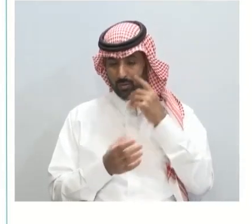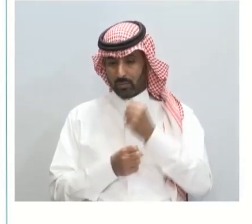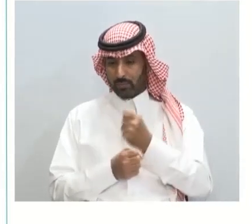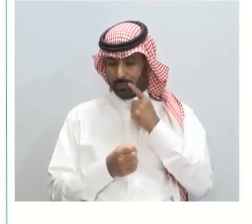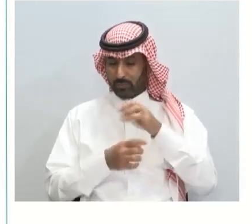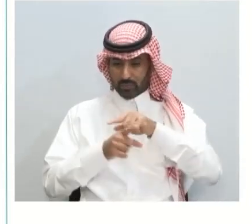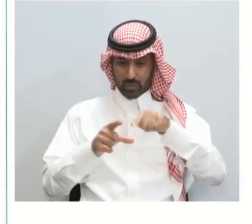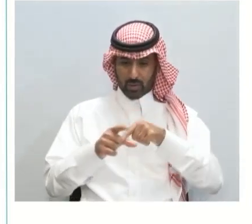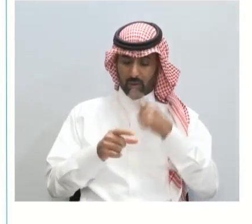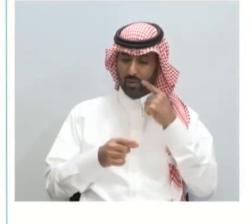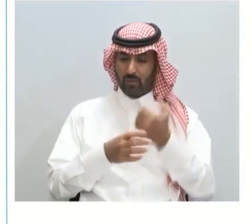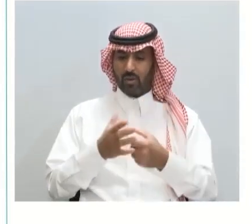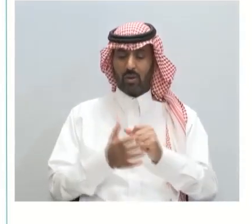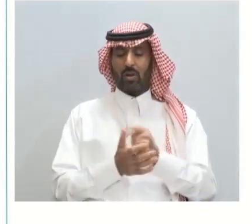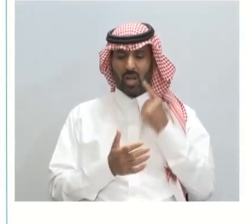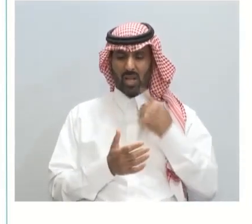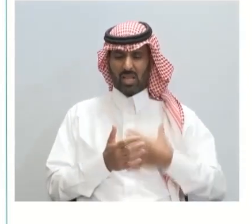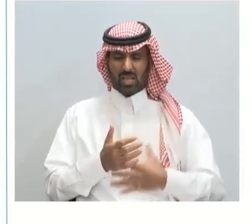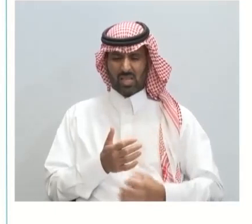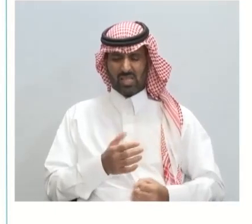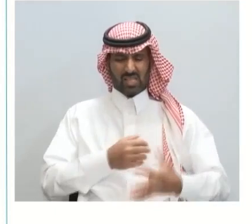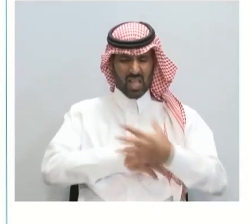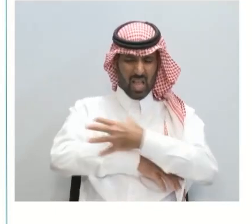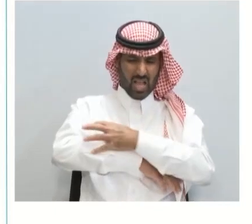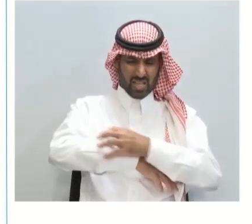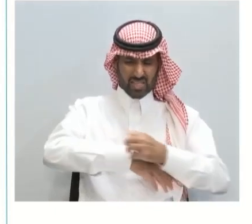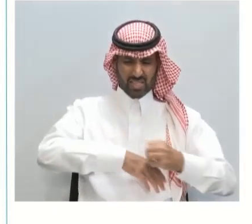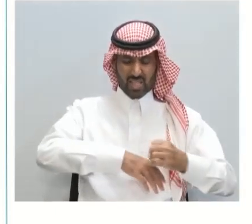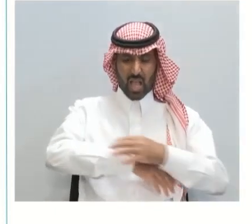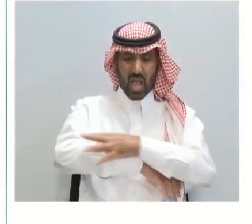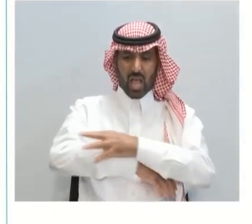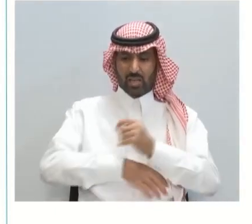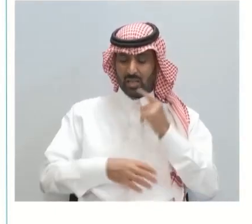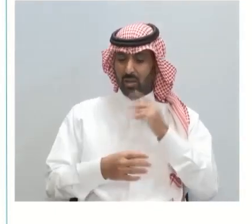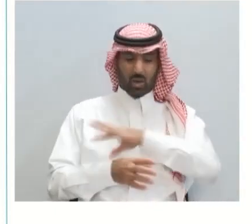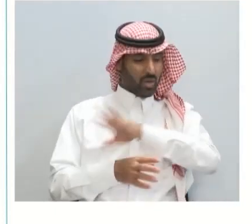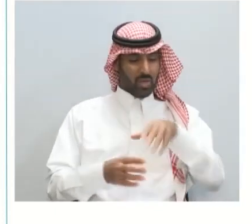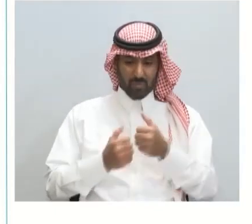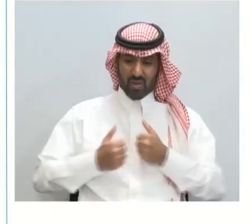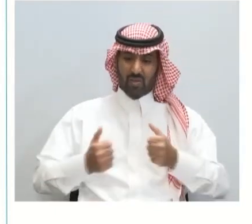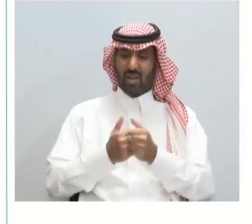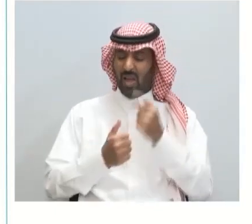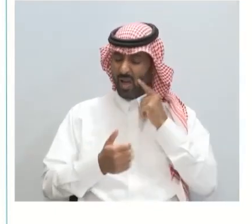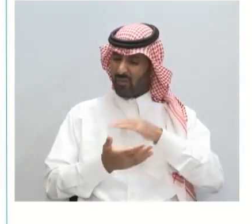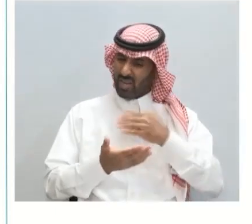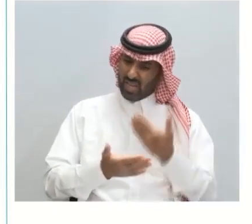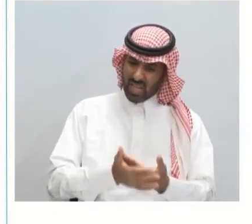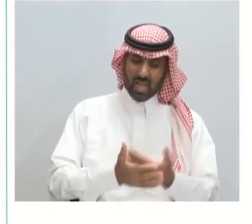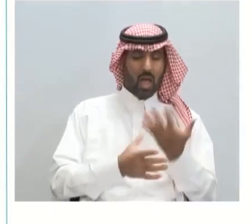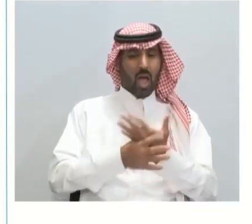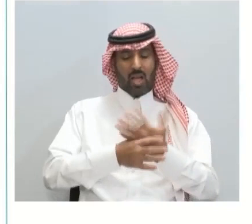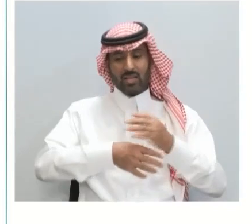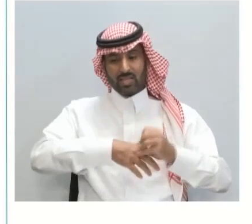gene testing for colon cancer, explains, "So many people in my family died of colon cancer, I worried